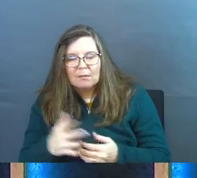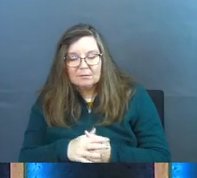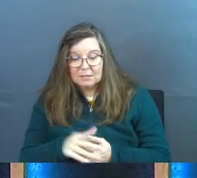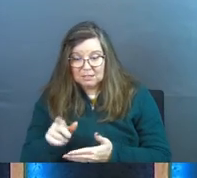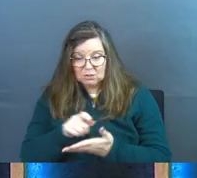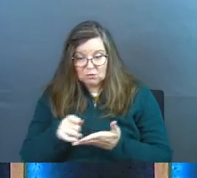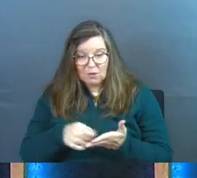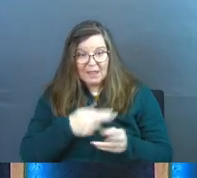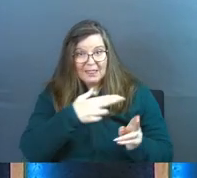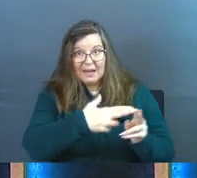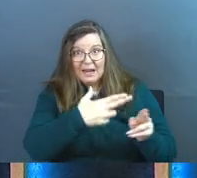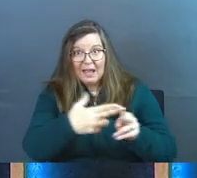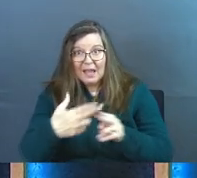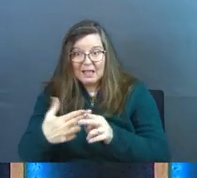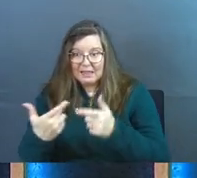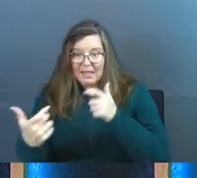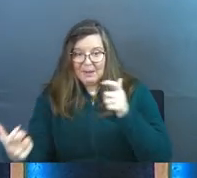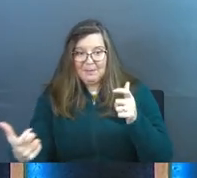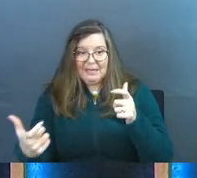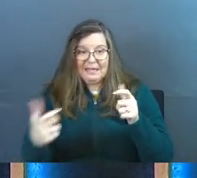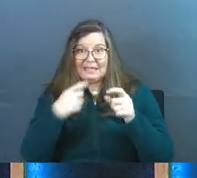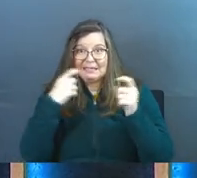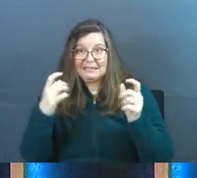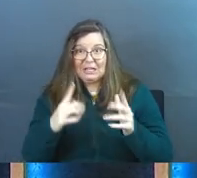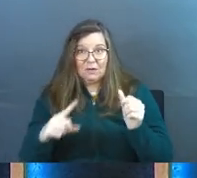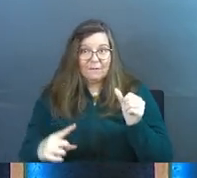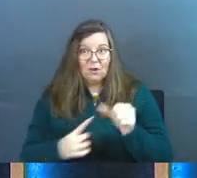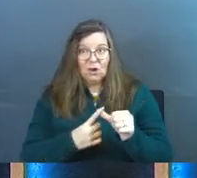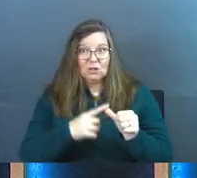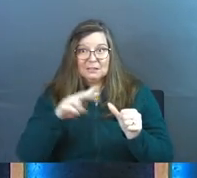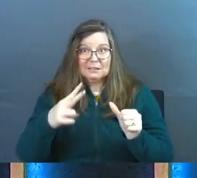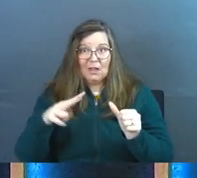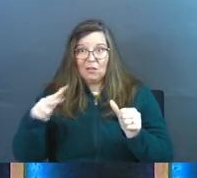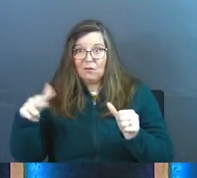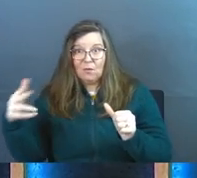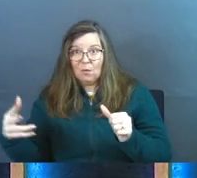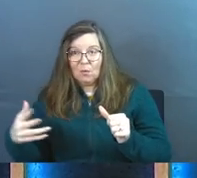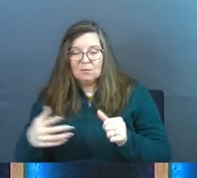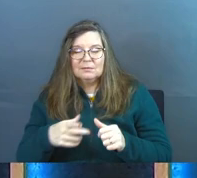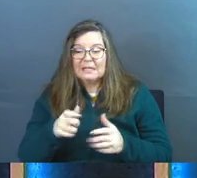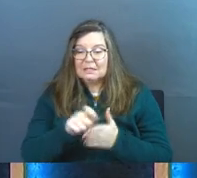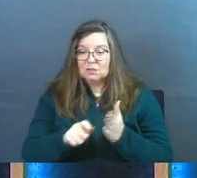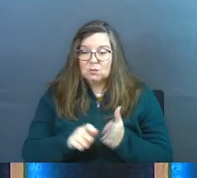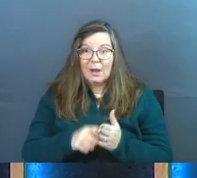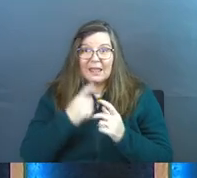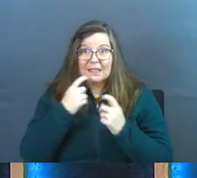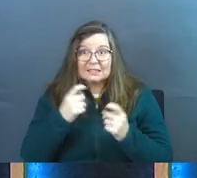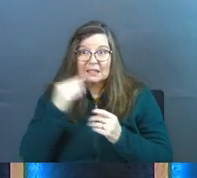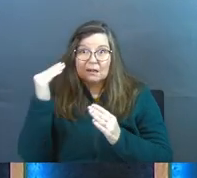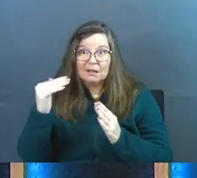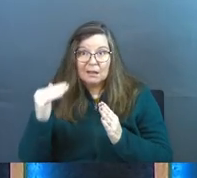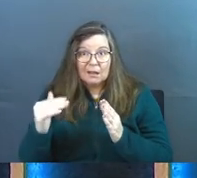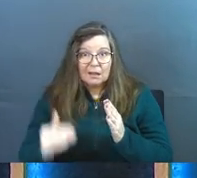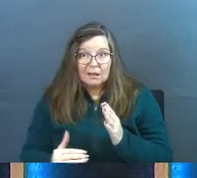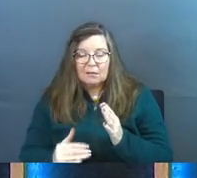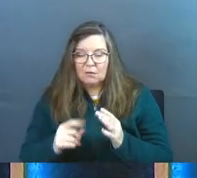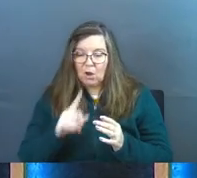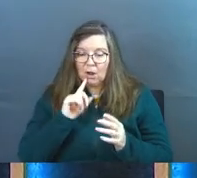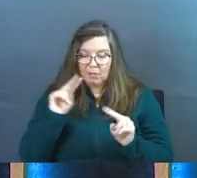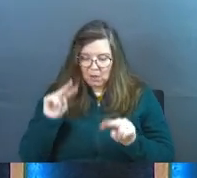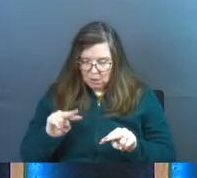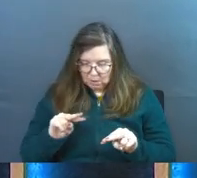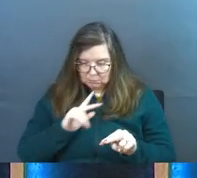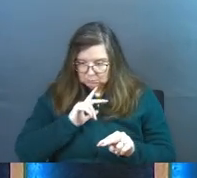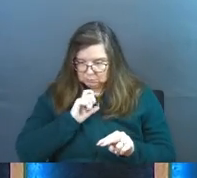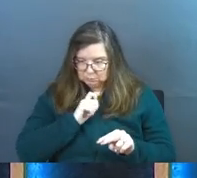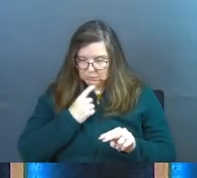Is he writing their names down like biggest sinners first? Is he writing their sins down? Are they looking